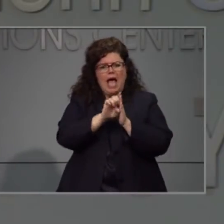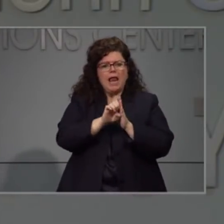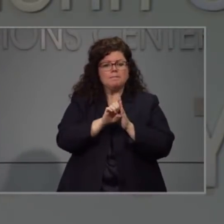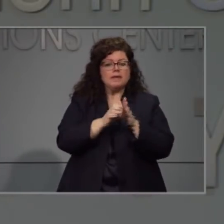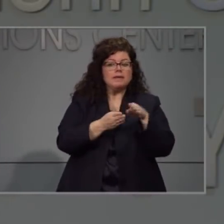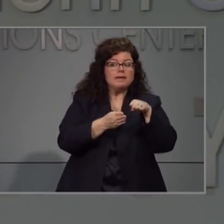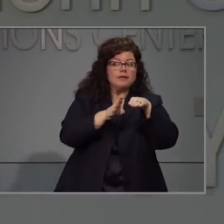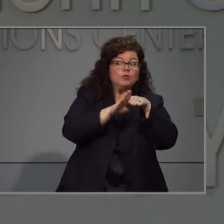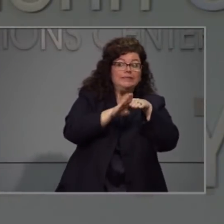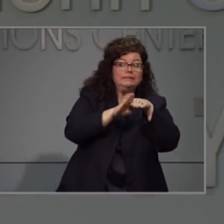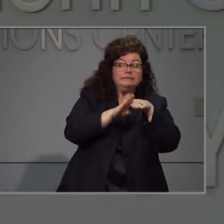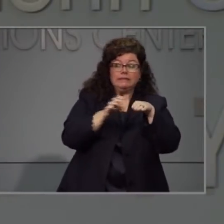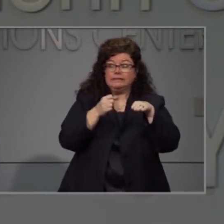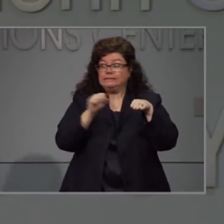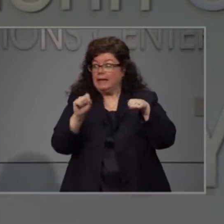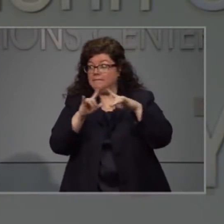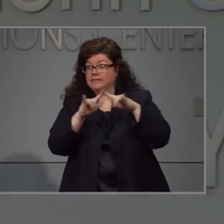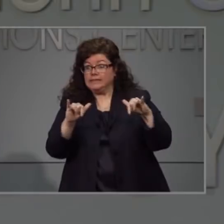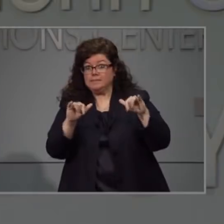to keep people safe.